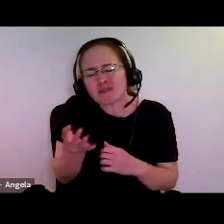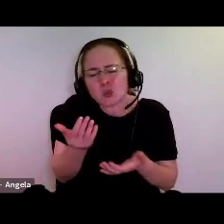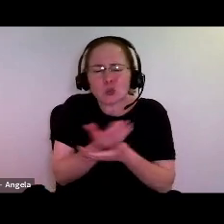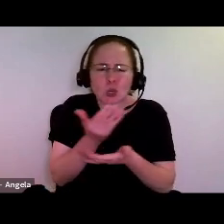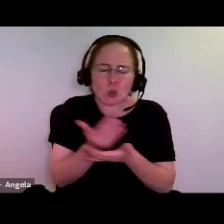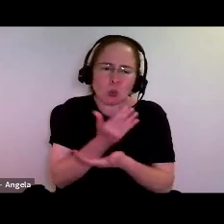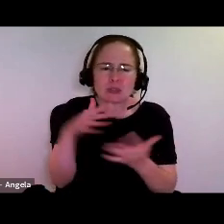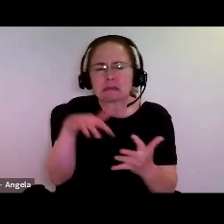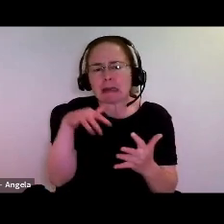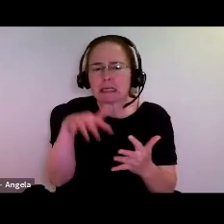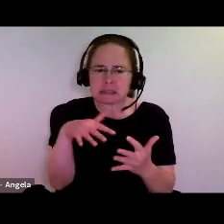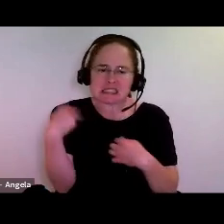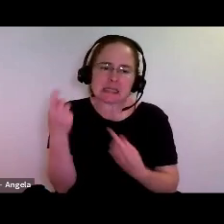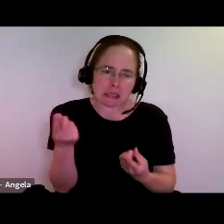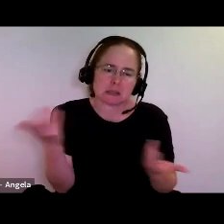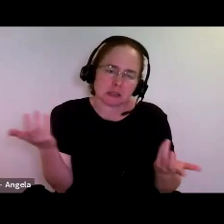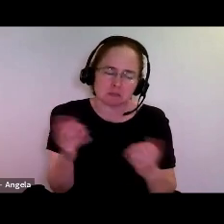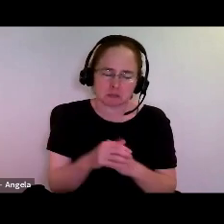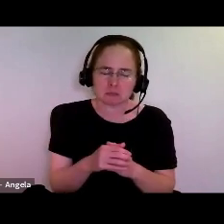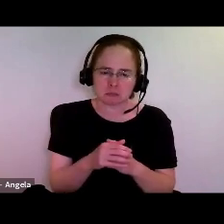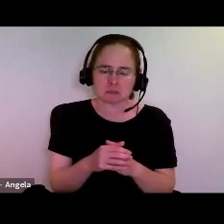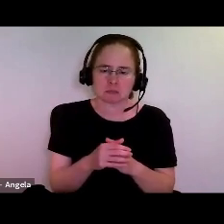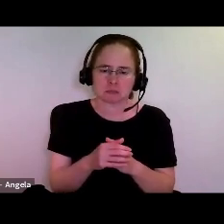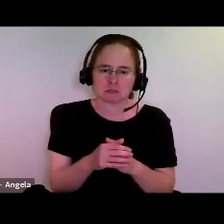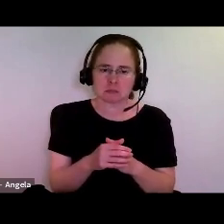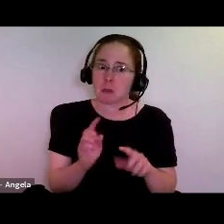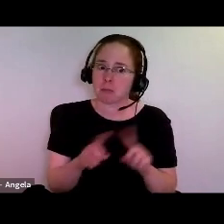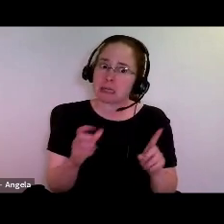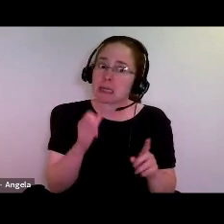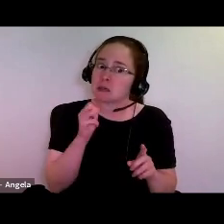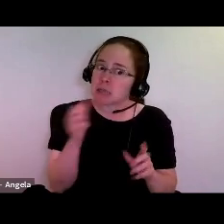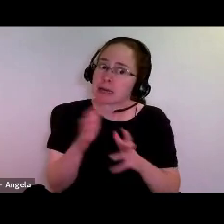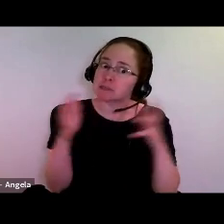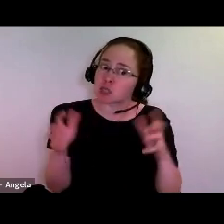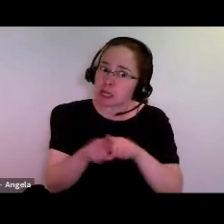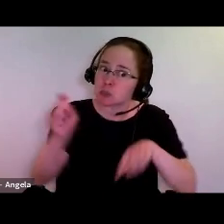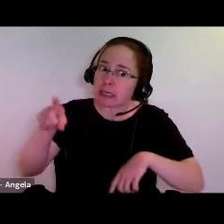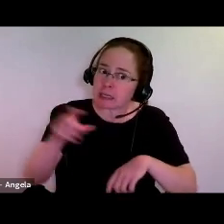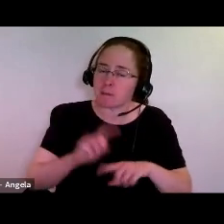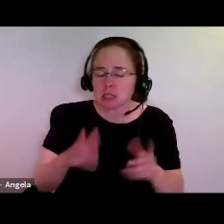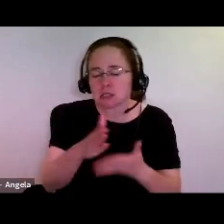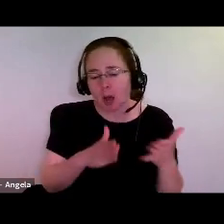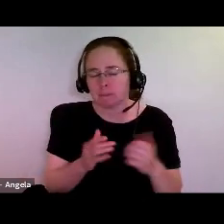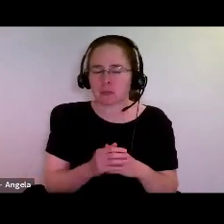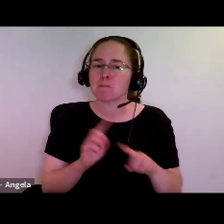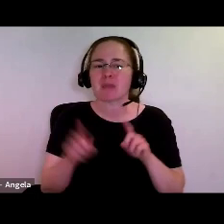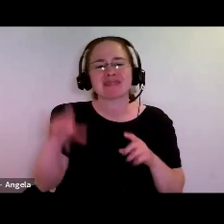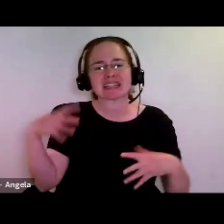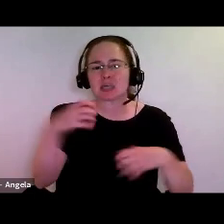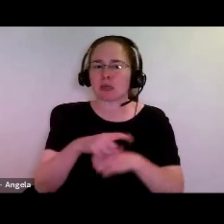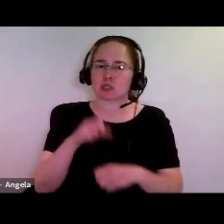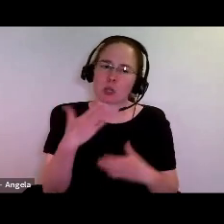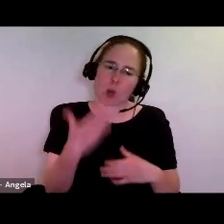new studies since then. Not as many as we need, but there have been some. But this summarizes very